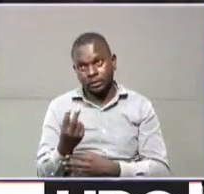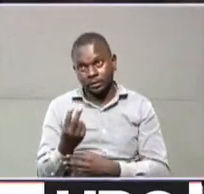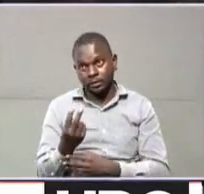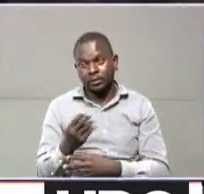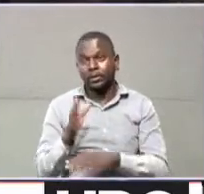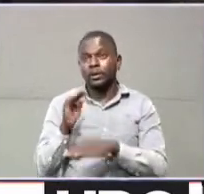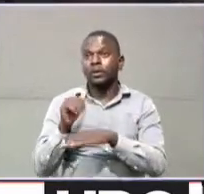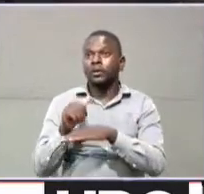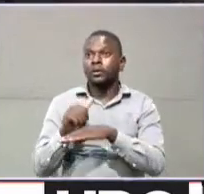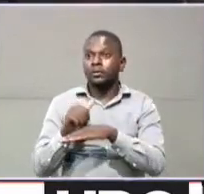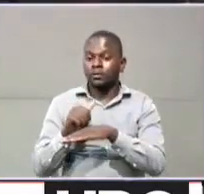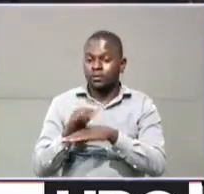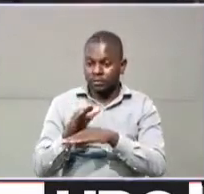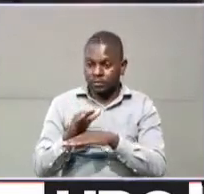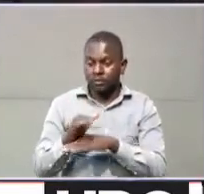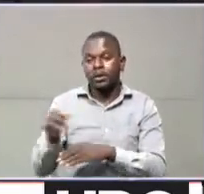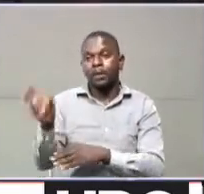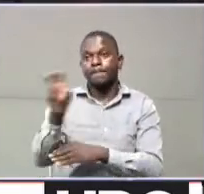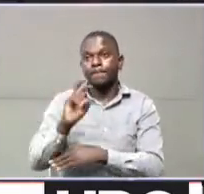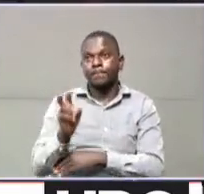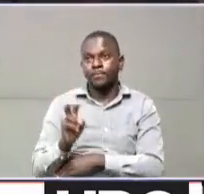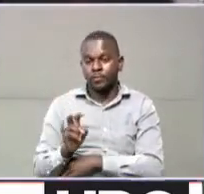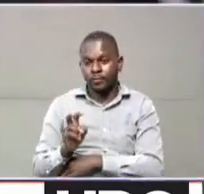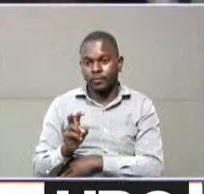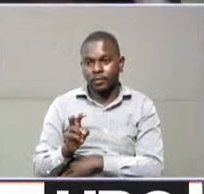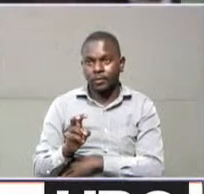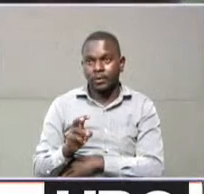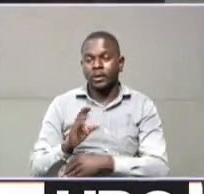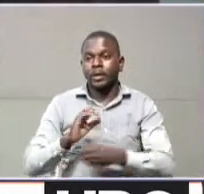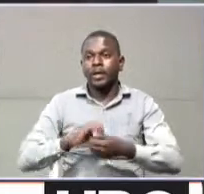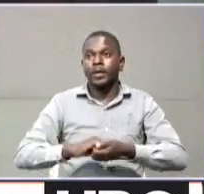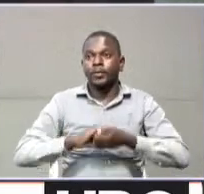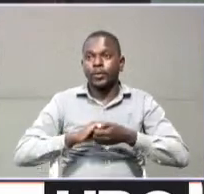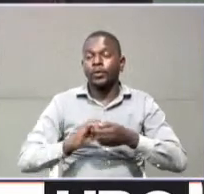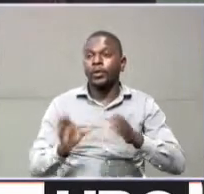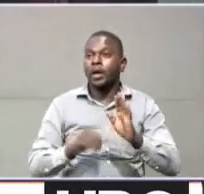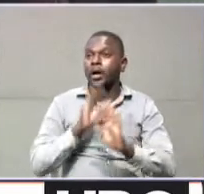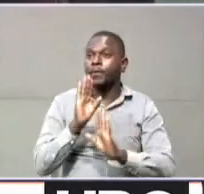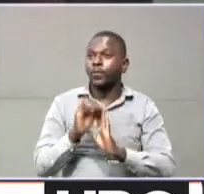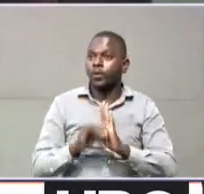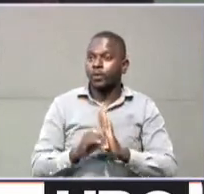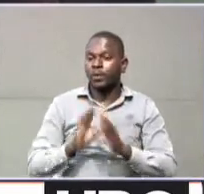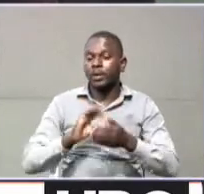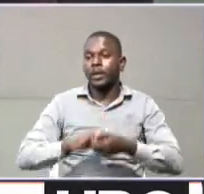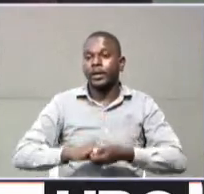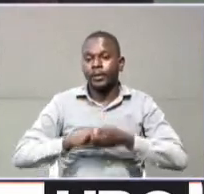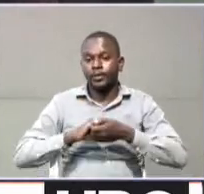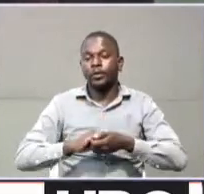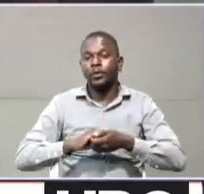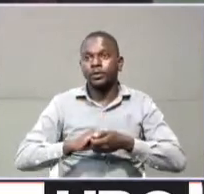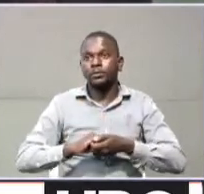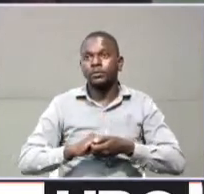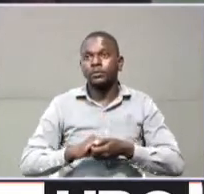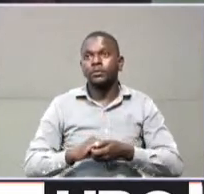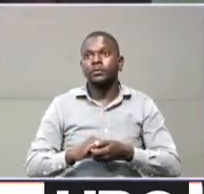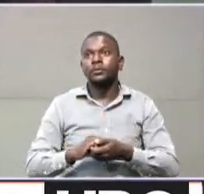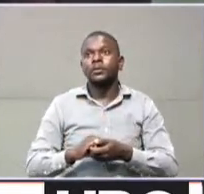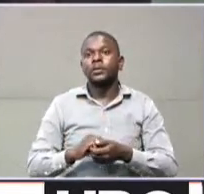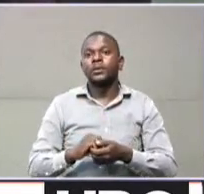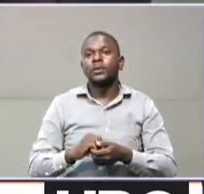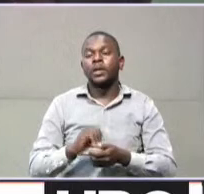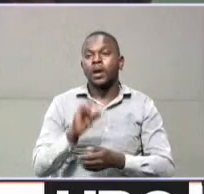we were sent out to monitor myoga and we know emyoga was a miller